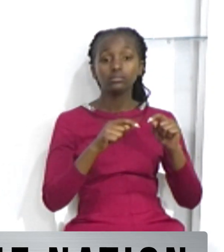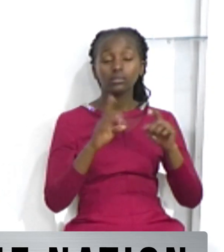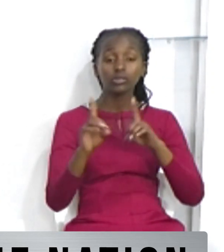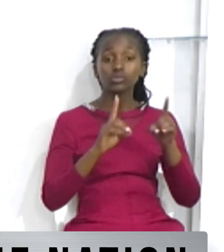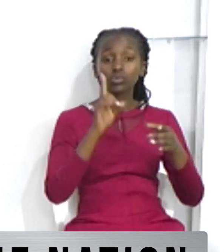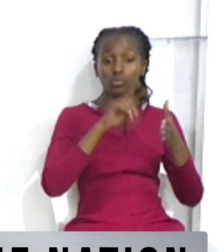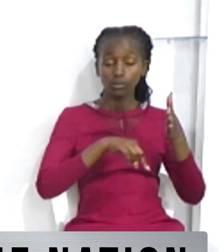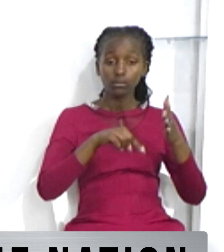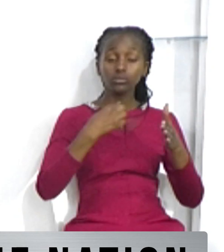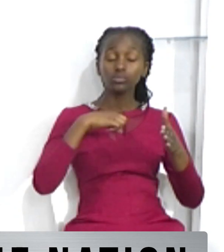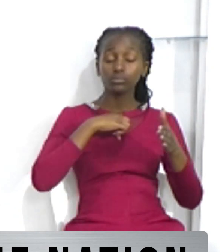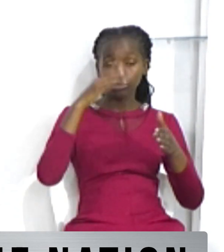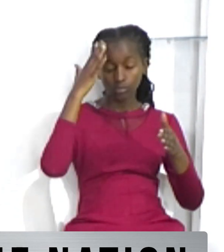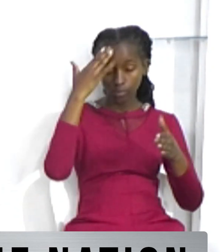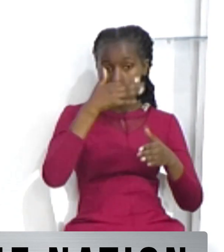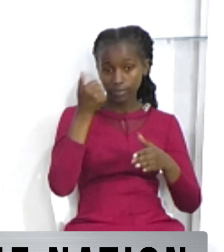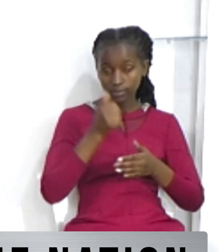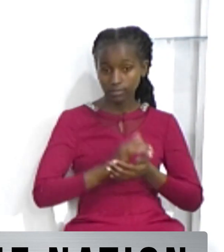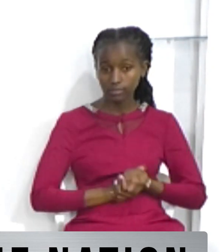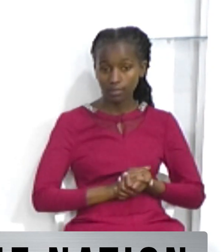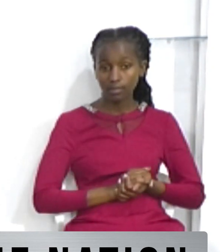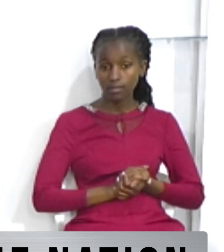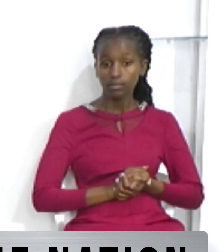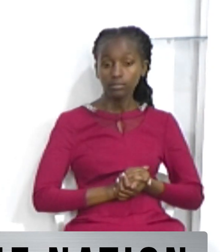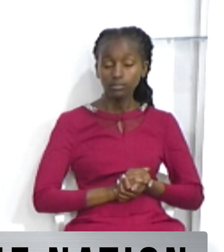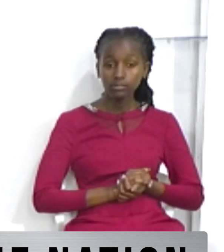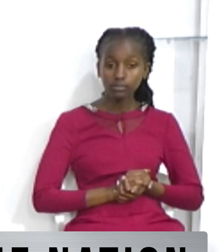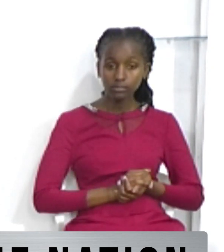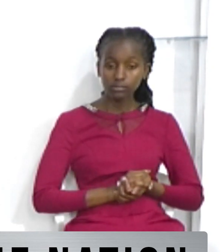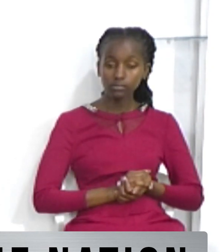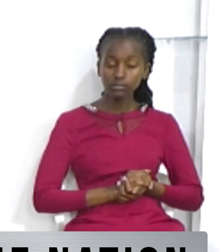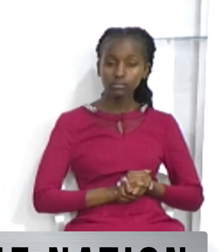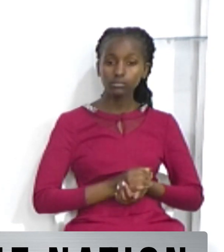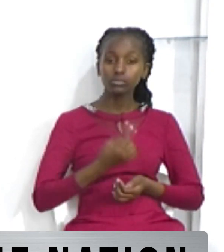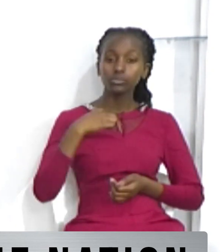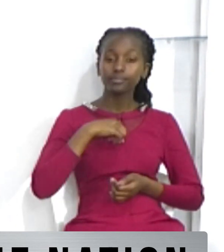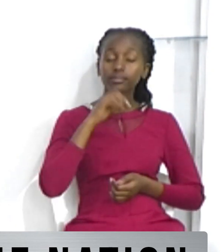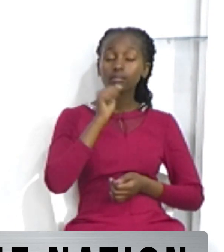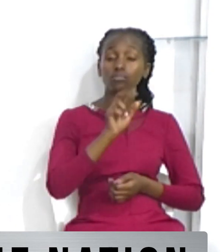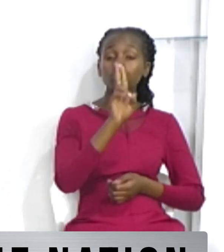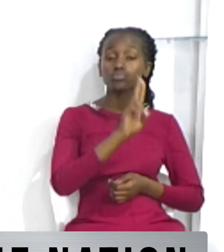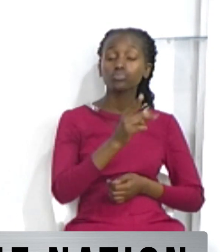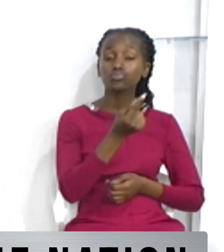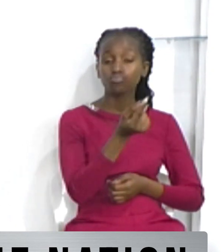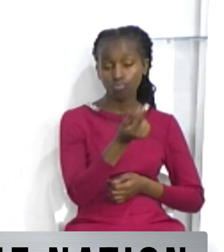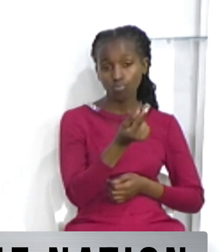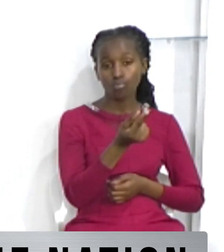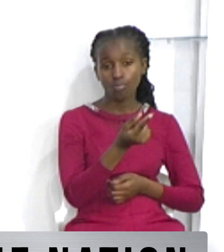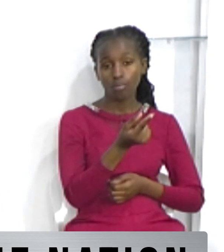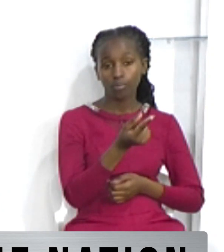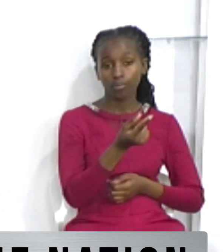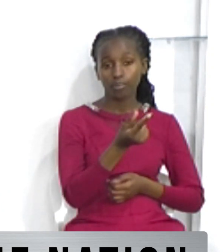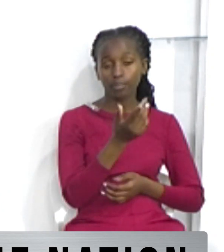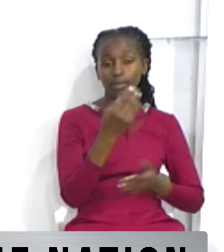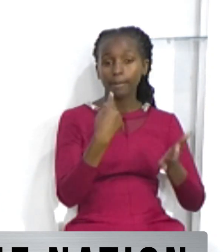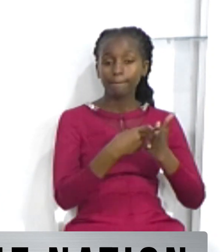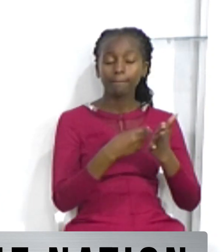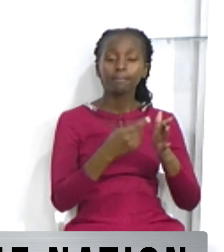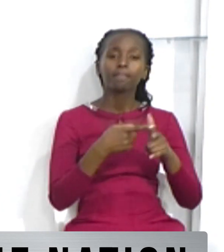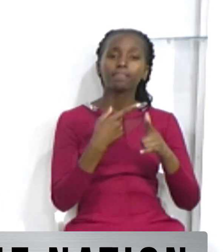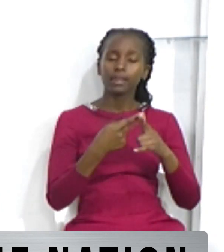best. We will use little resources but maximize the